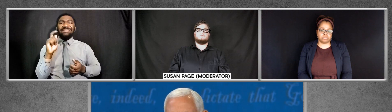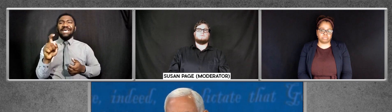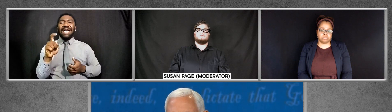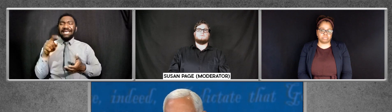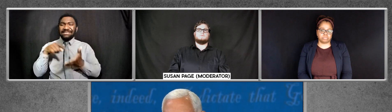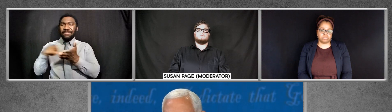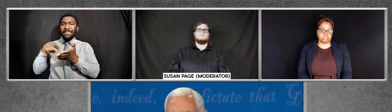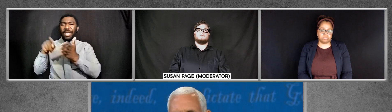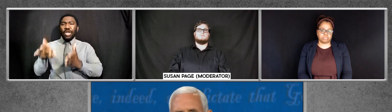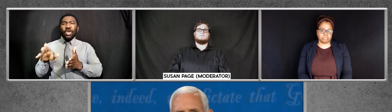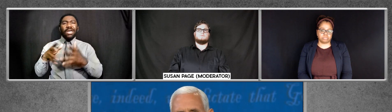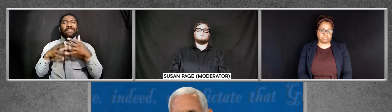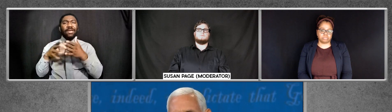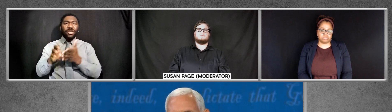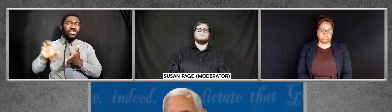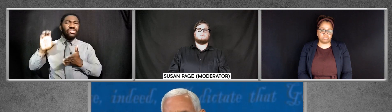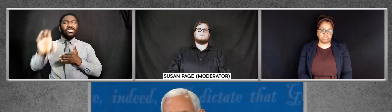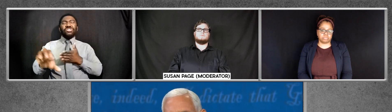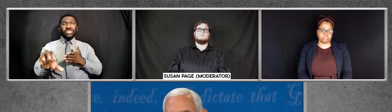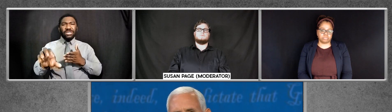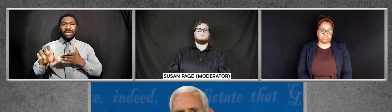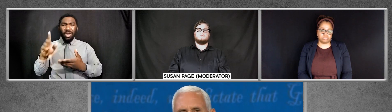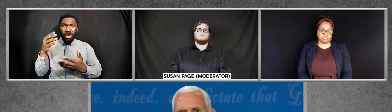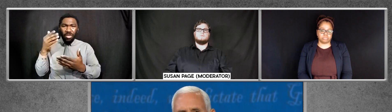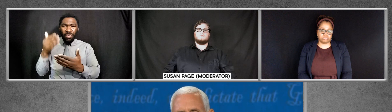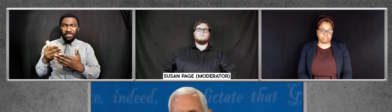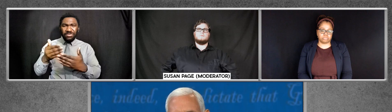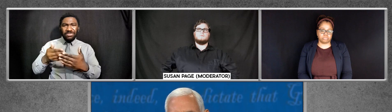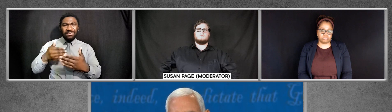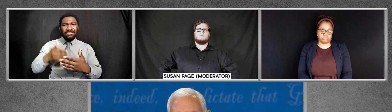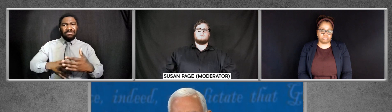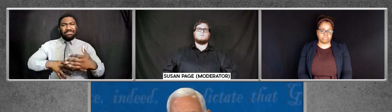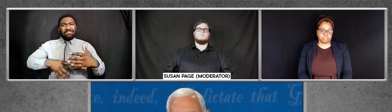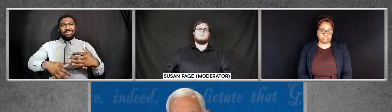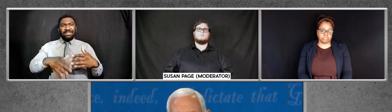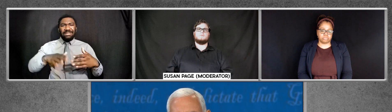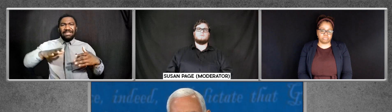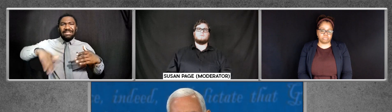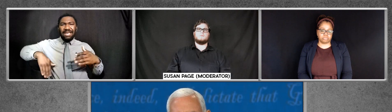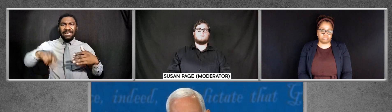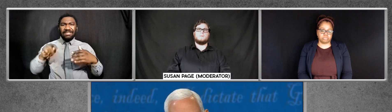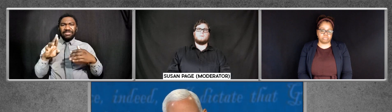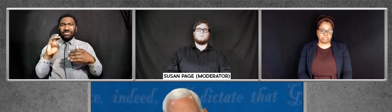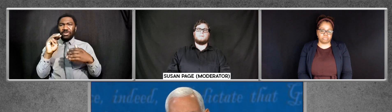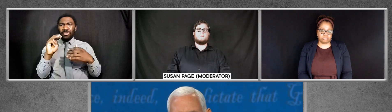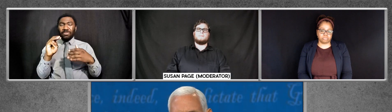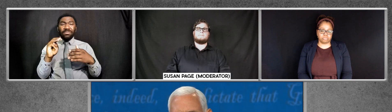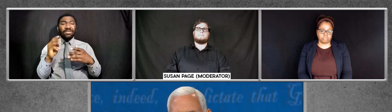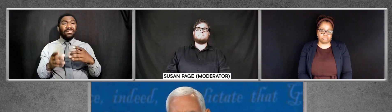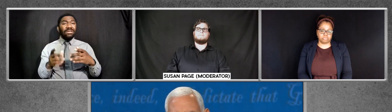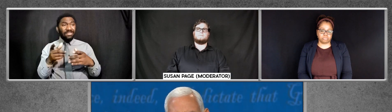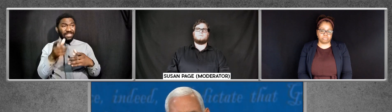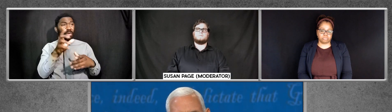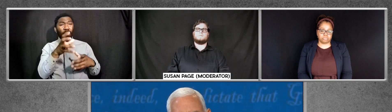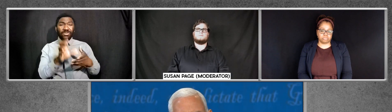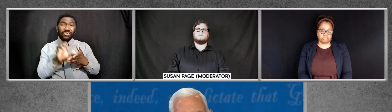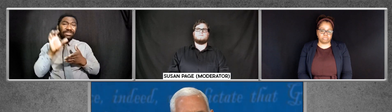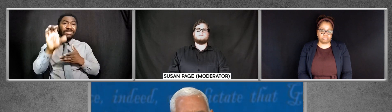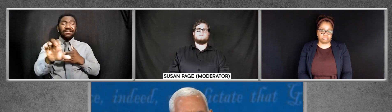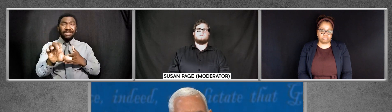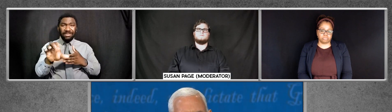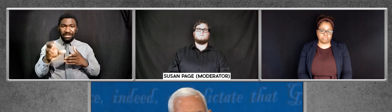birth. Late-term abortion. They want to increase funding to Planned Parenthood of America. Now, for our part, I would never presume